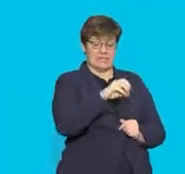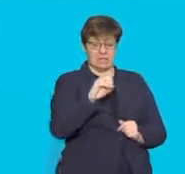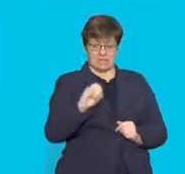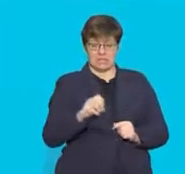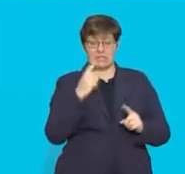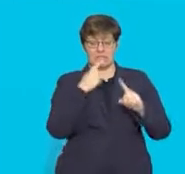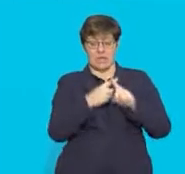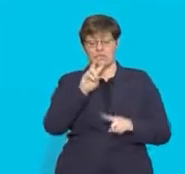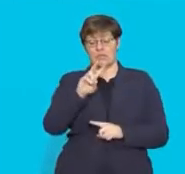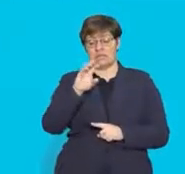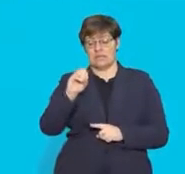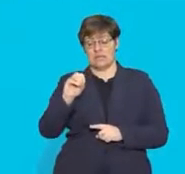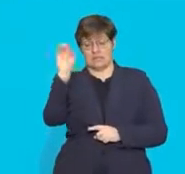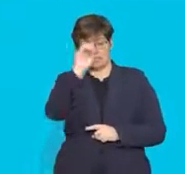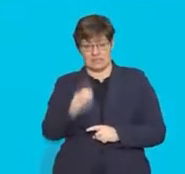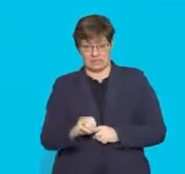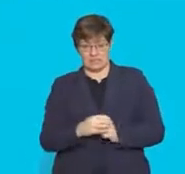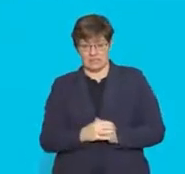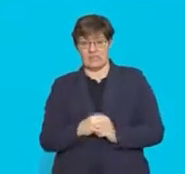times 20%